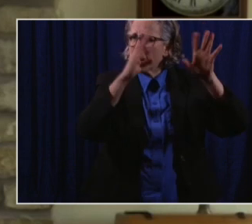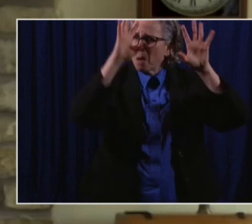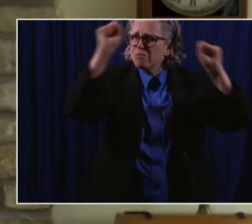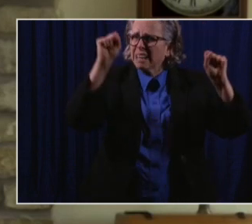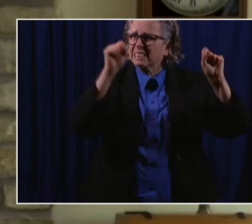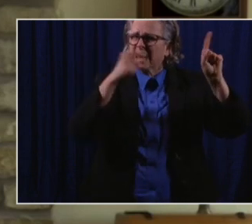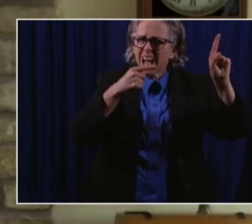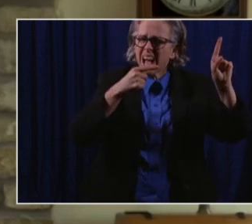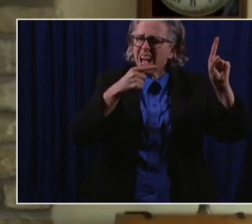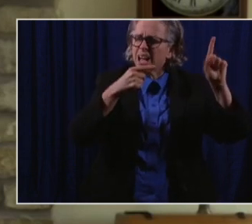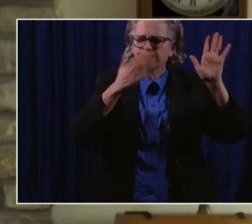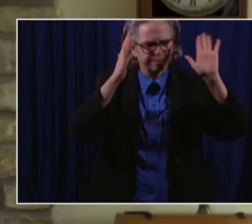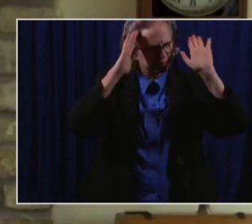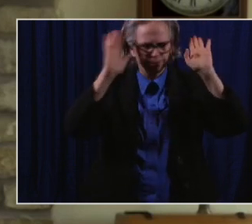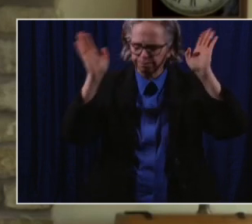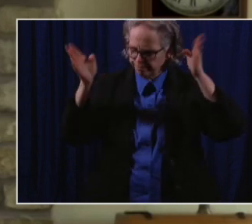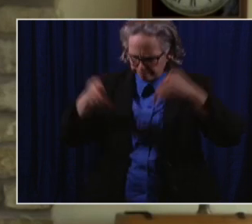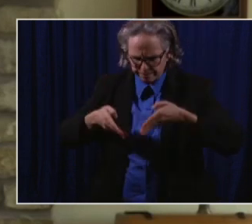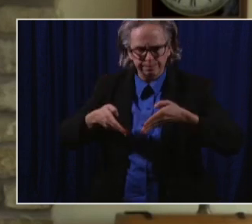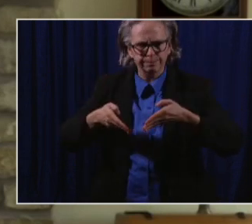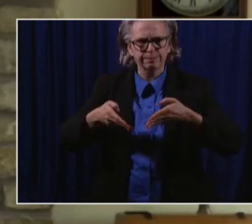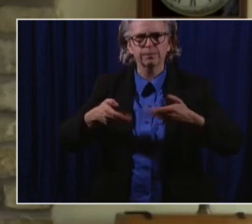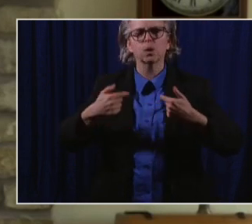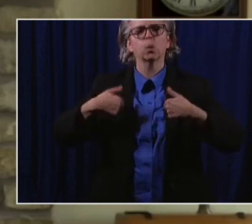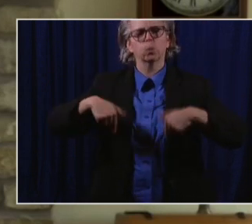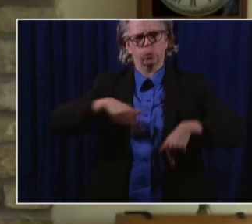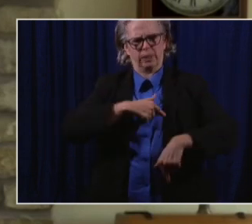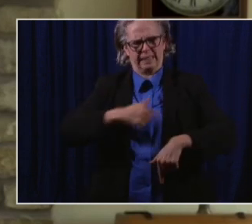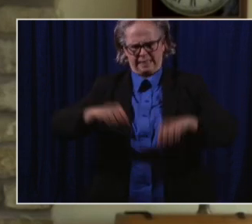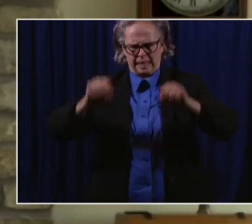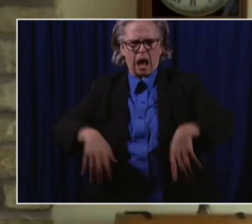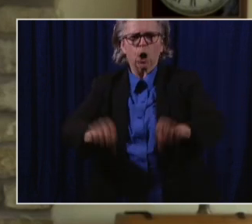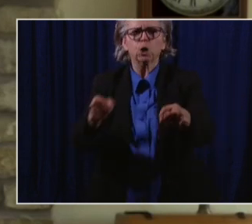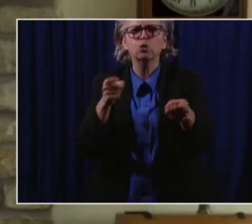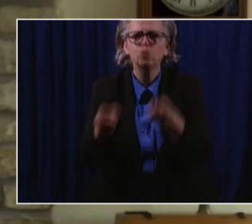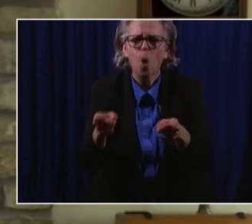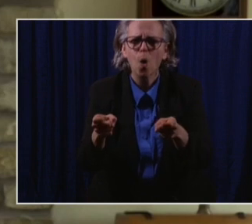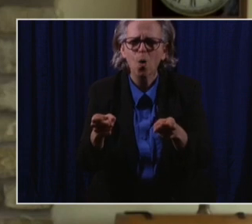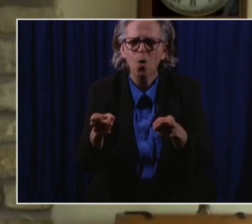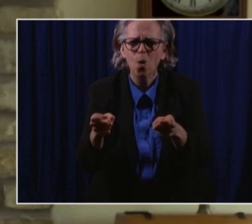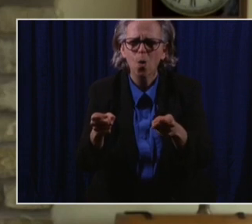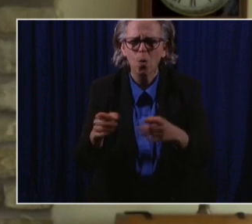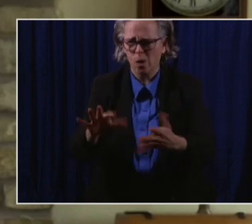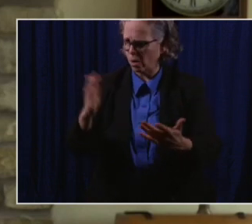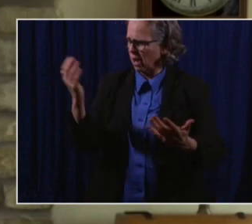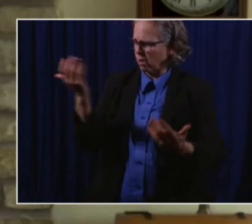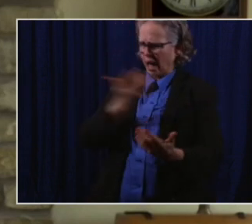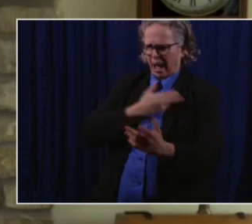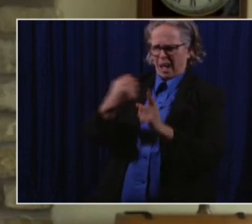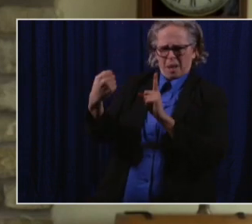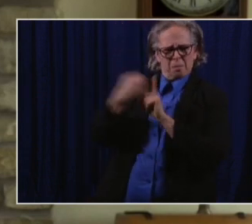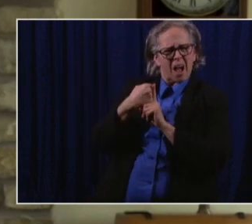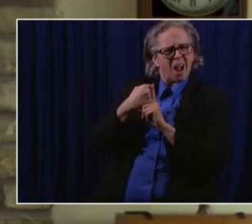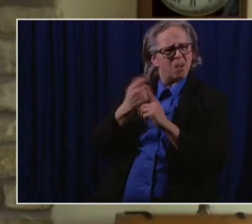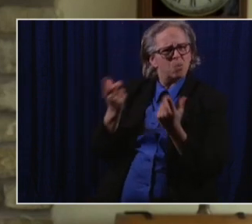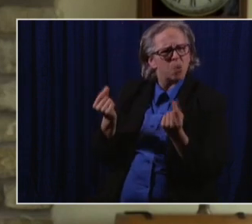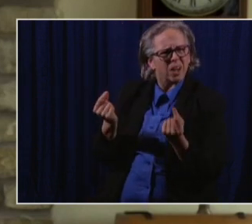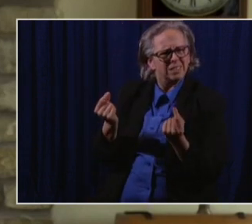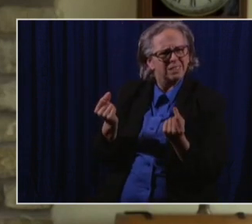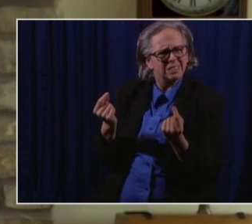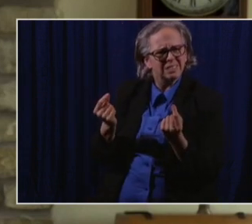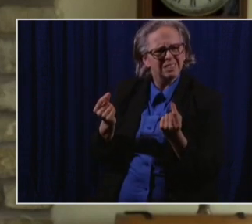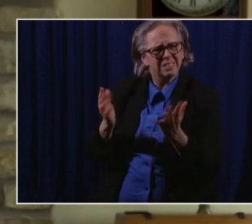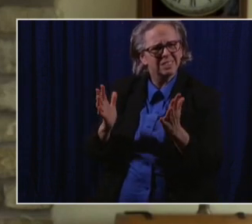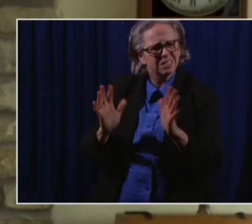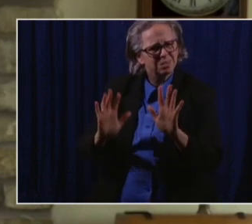do, that we can actually impact. The things that we can do to fight back against the